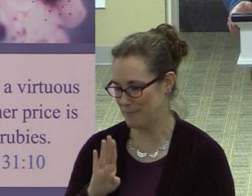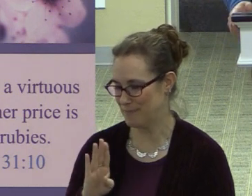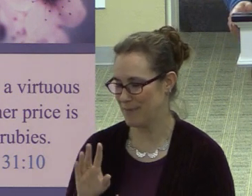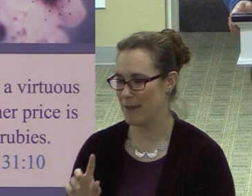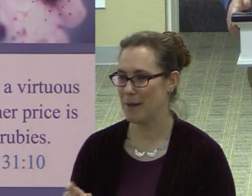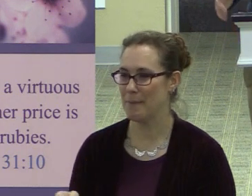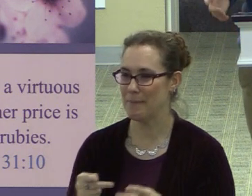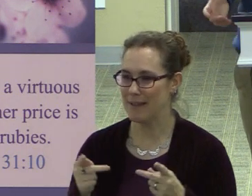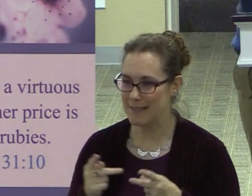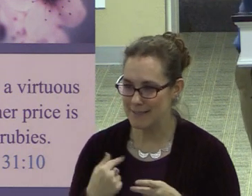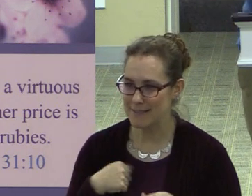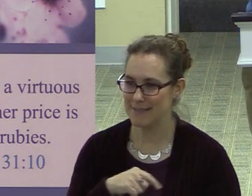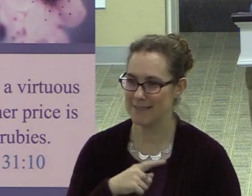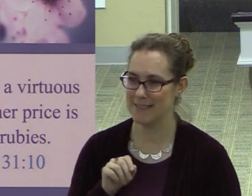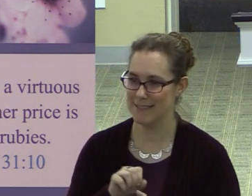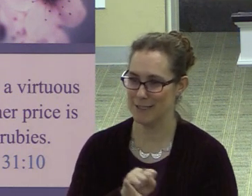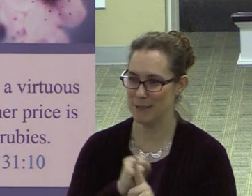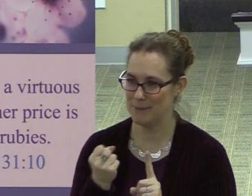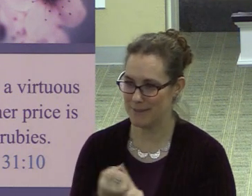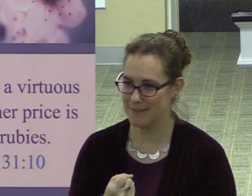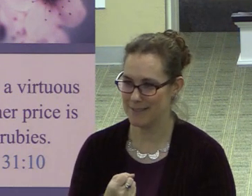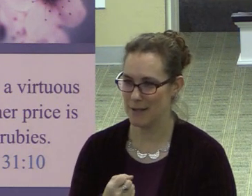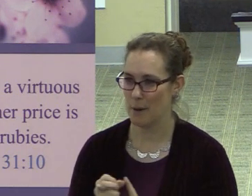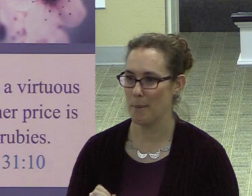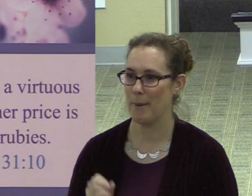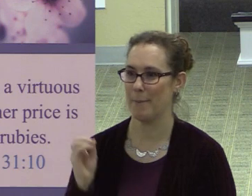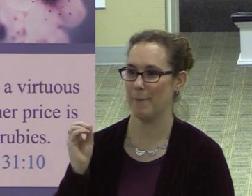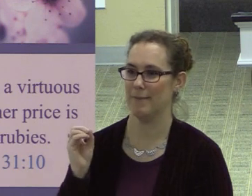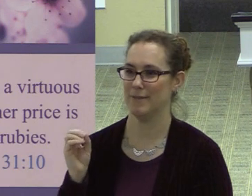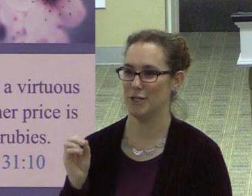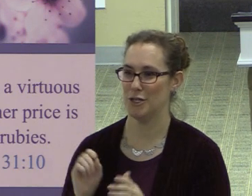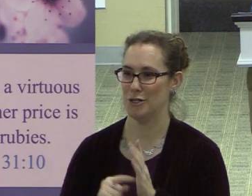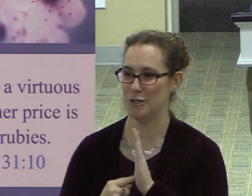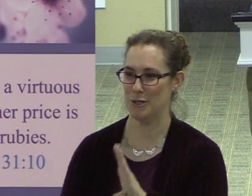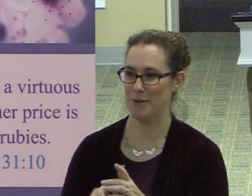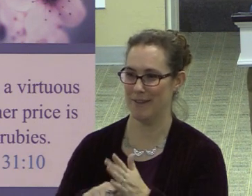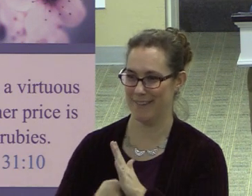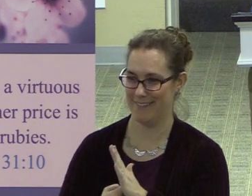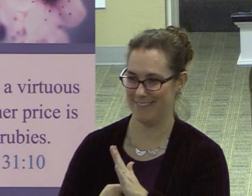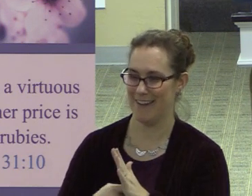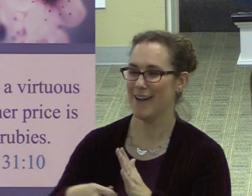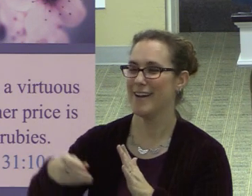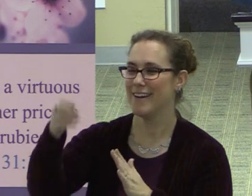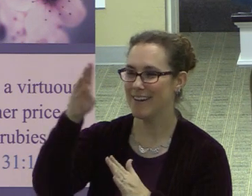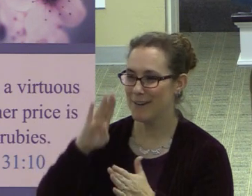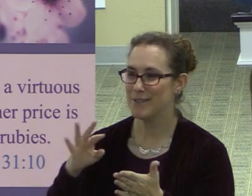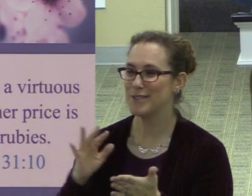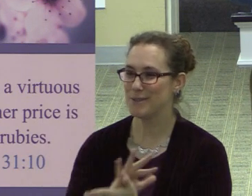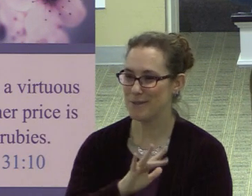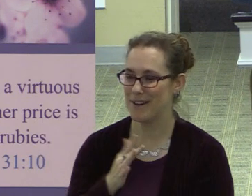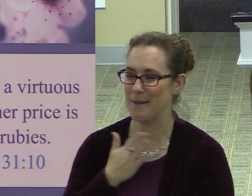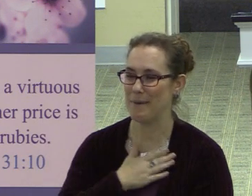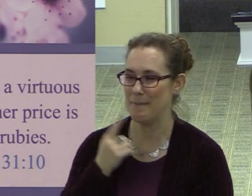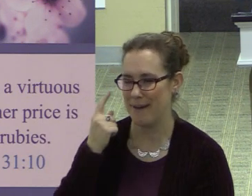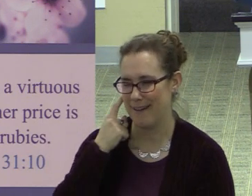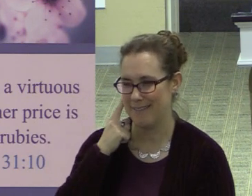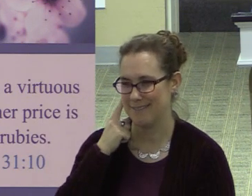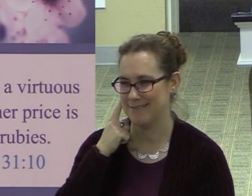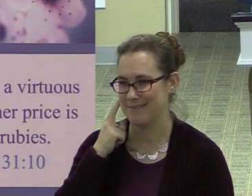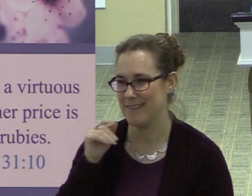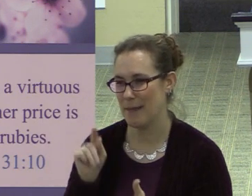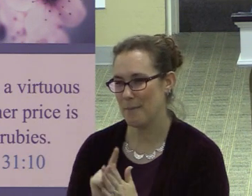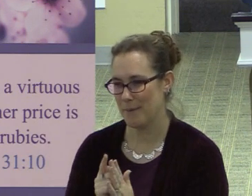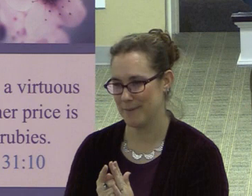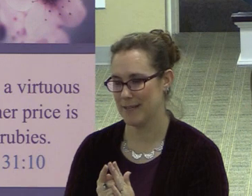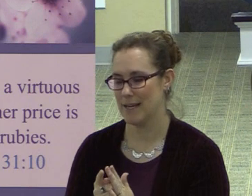situations. Just like when he popped out and showed the key. I guarantee you, God was glorified in my mind right in that moment. He'll put you